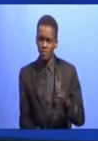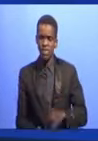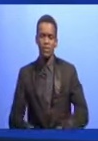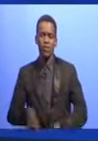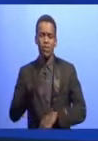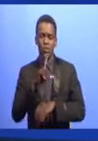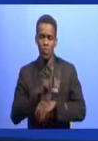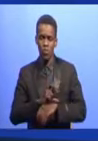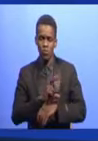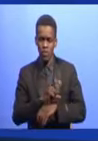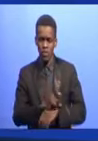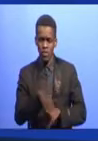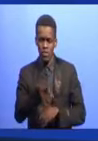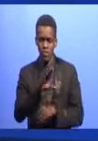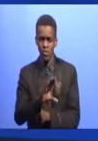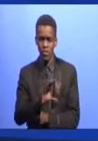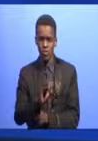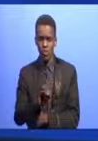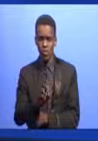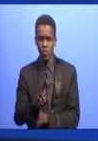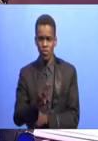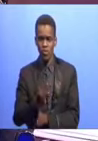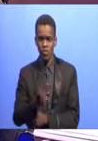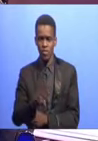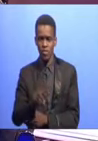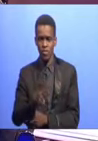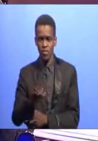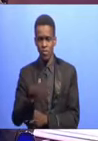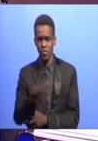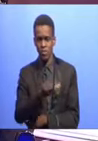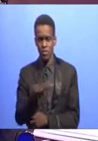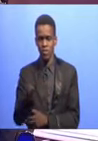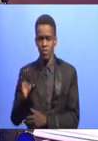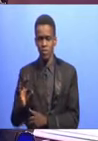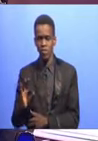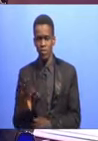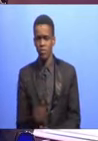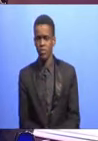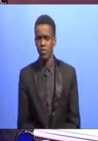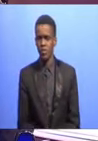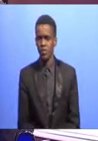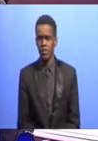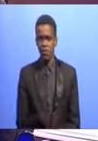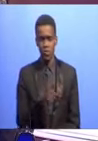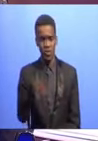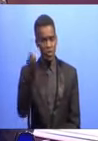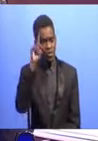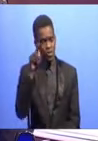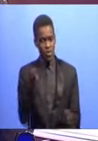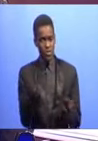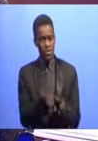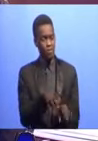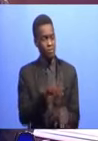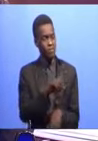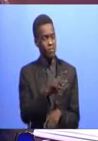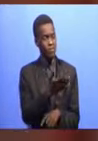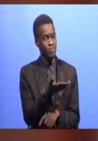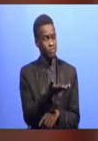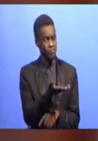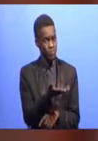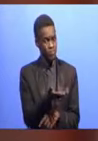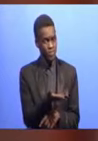of the disease in other countries and all that. Ba dumelana gore fragmentation le yona ga gongwe e ra ka re ga rena bokgoni re le lehatse.